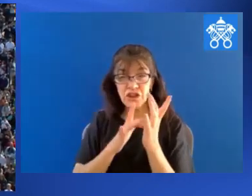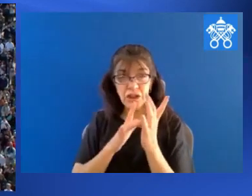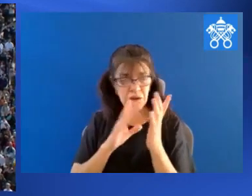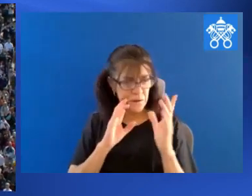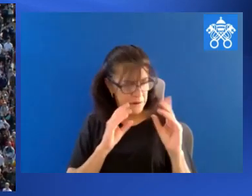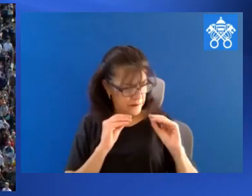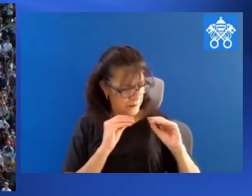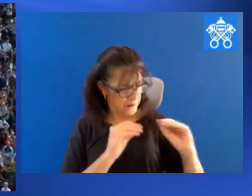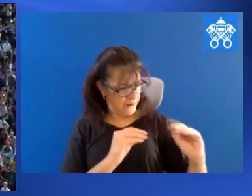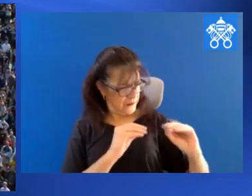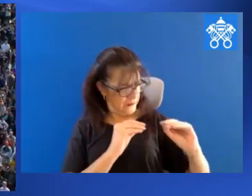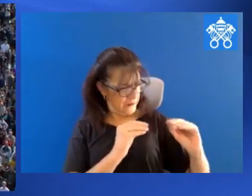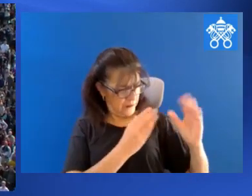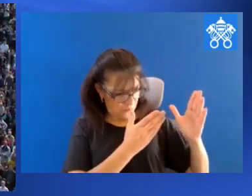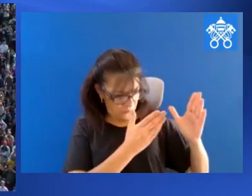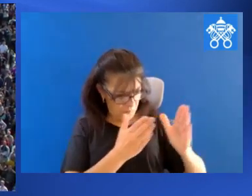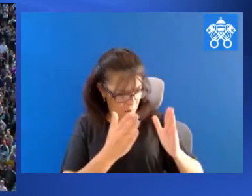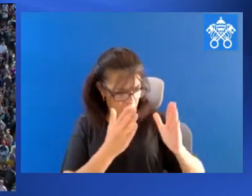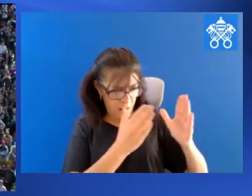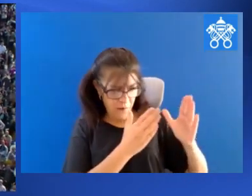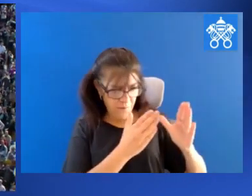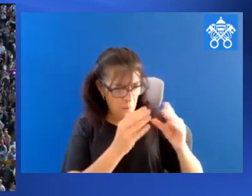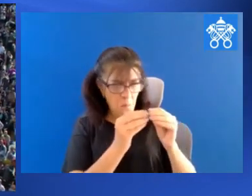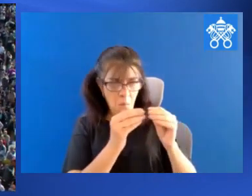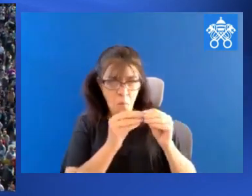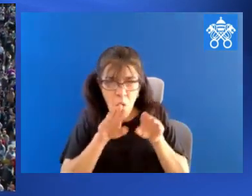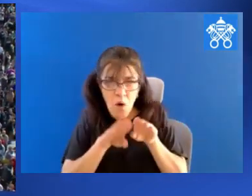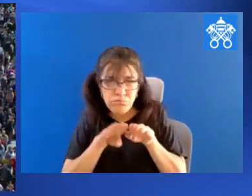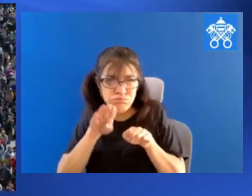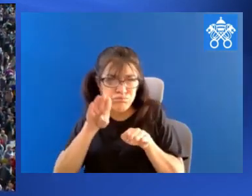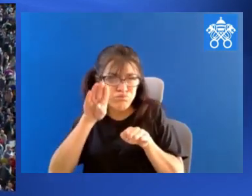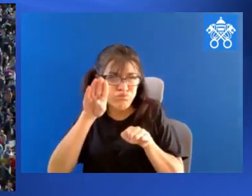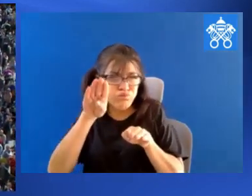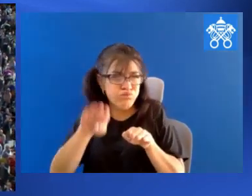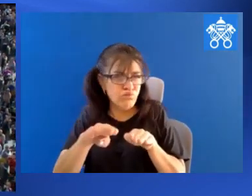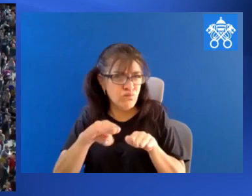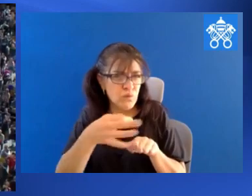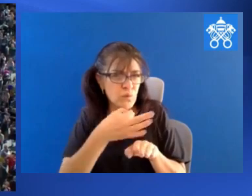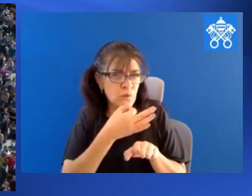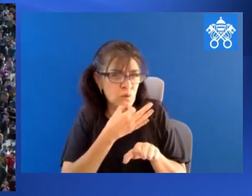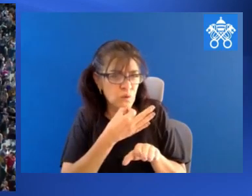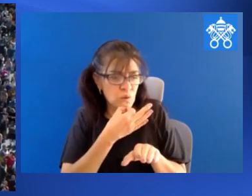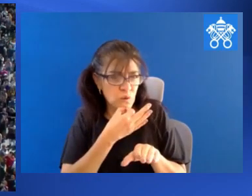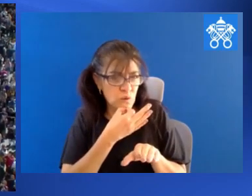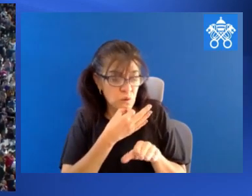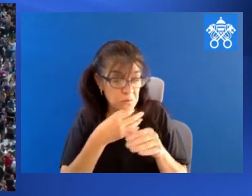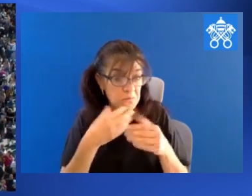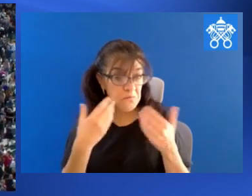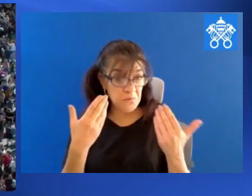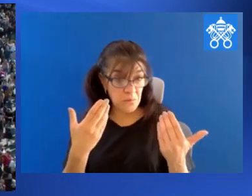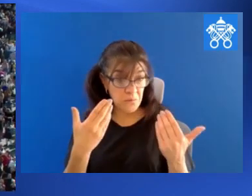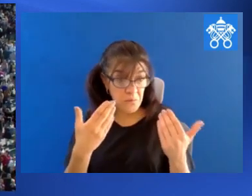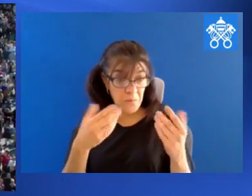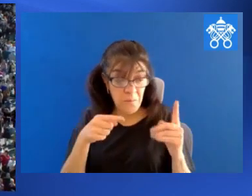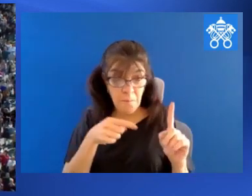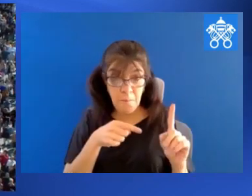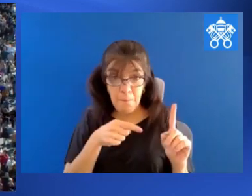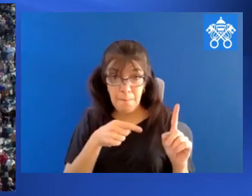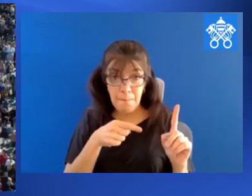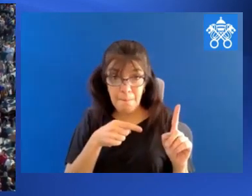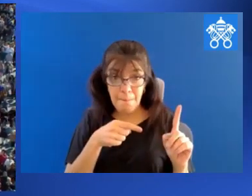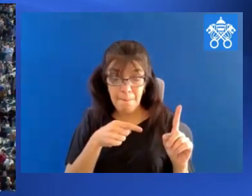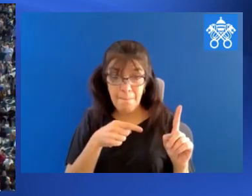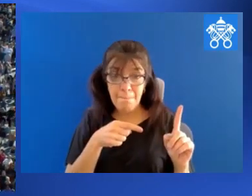Jesus is forming them, preparing them for an even more important step. Soon after that, in fact,